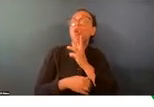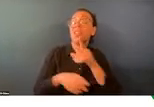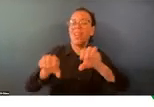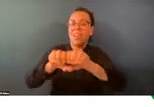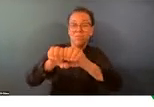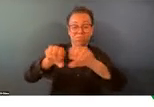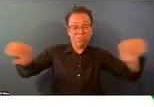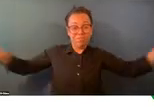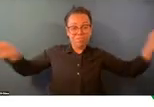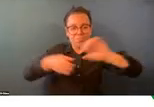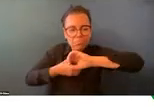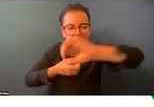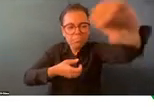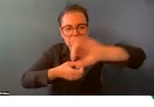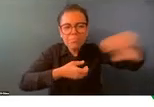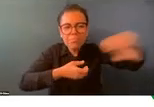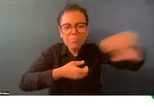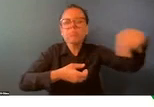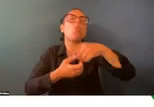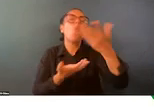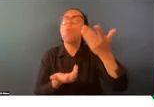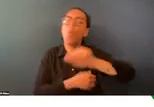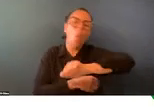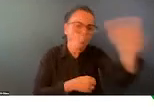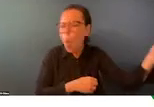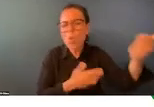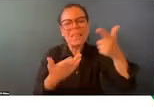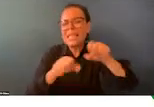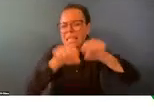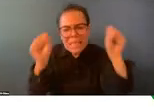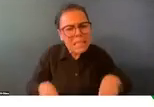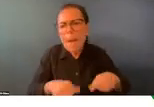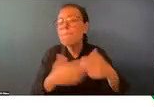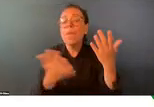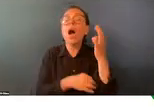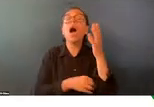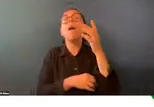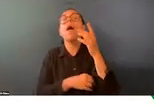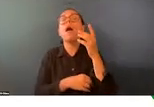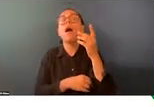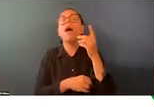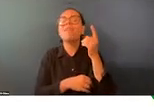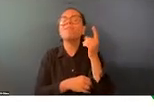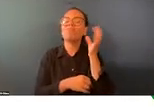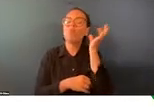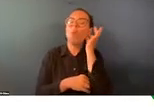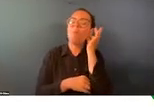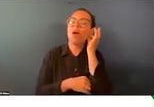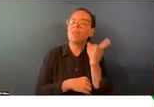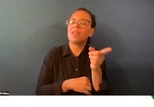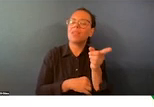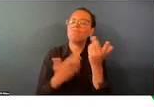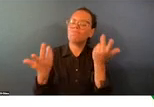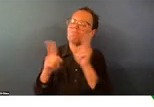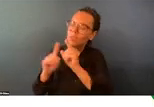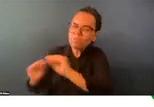water pipelines, providing access to water tanks or wells, and educating women and girls about the importance of education